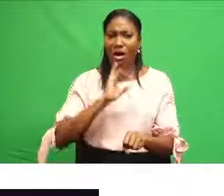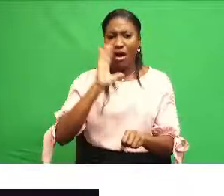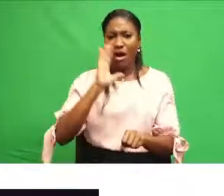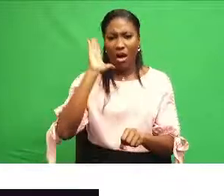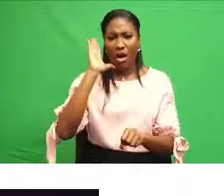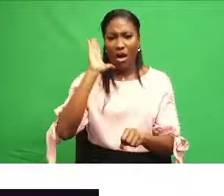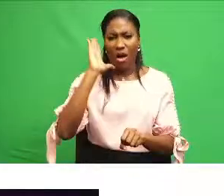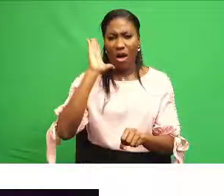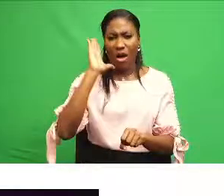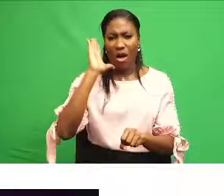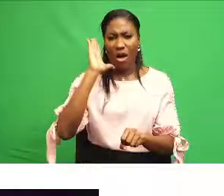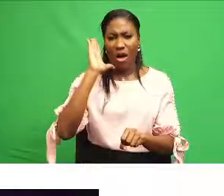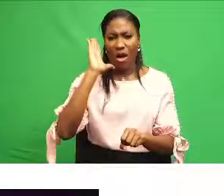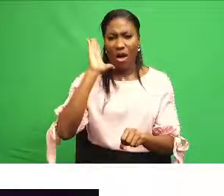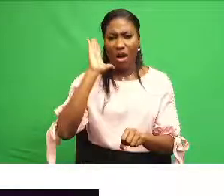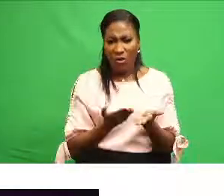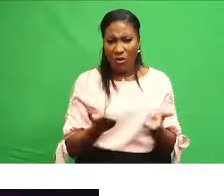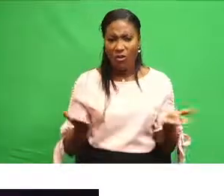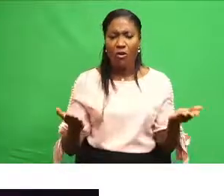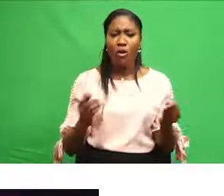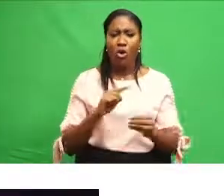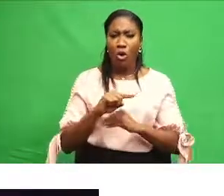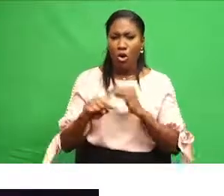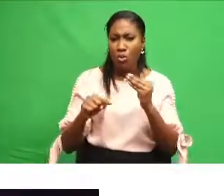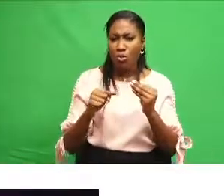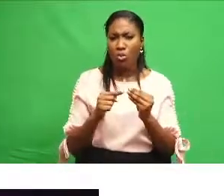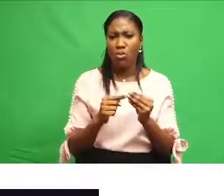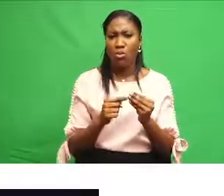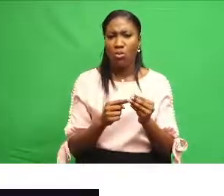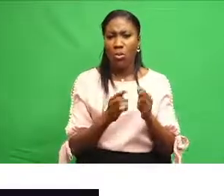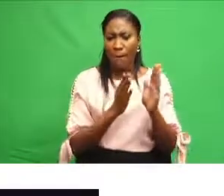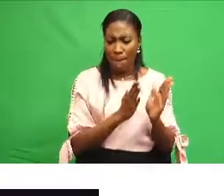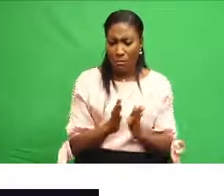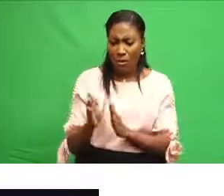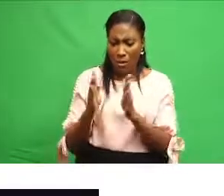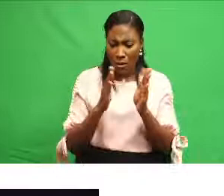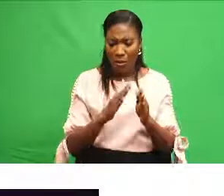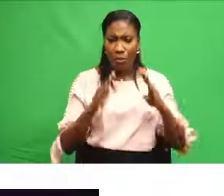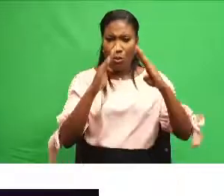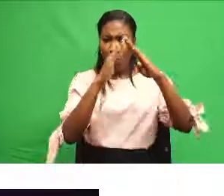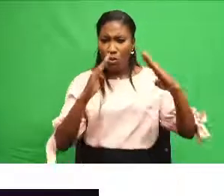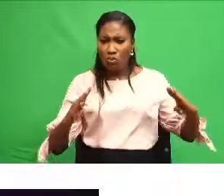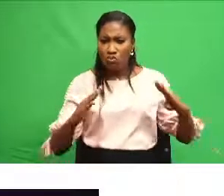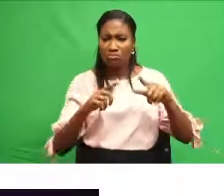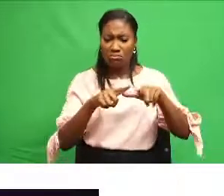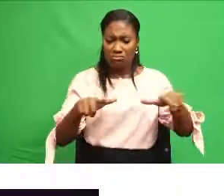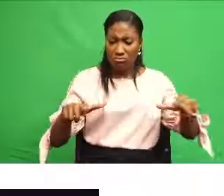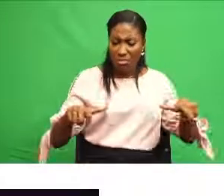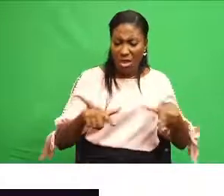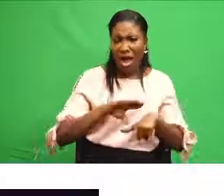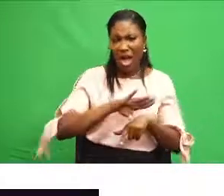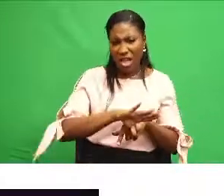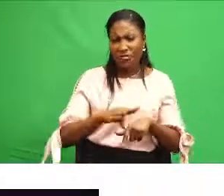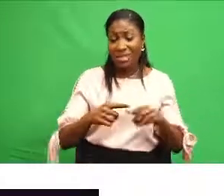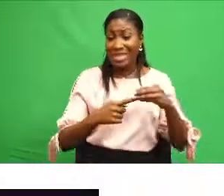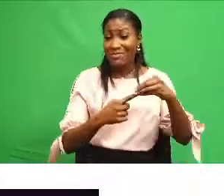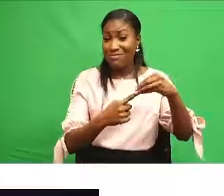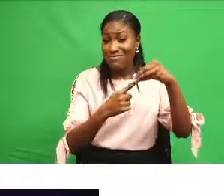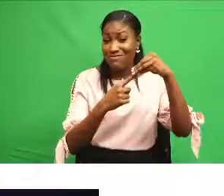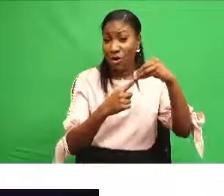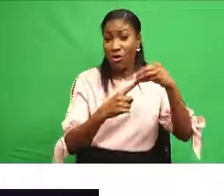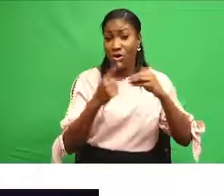relative to estate planning in general, but in particular for older persons. So the